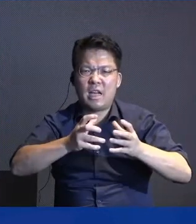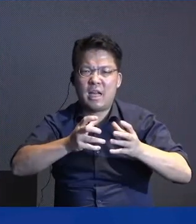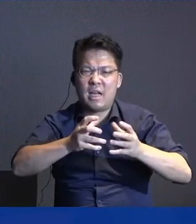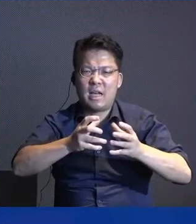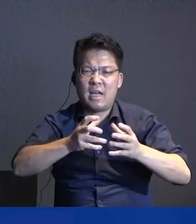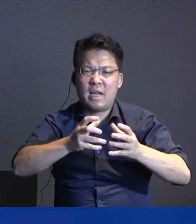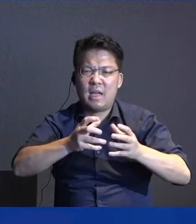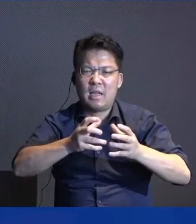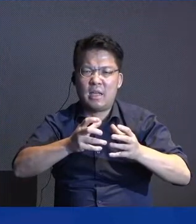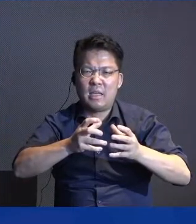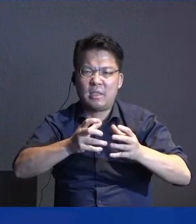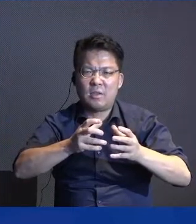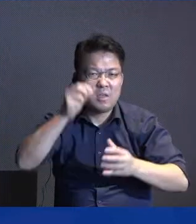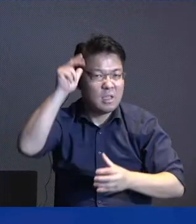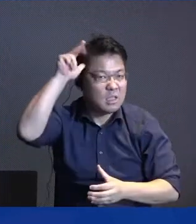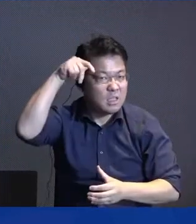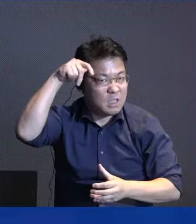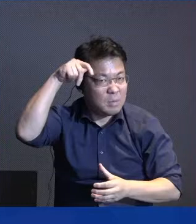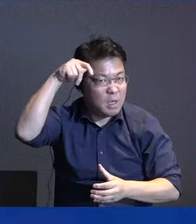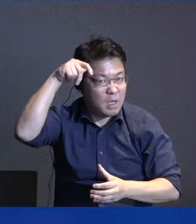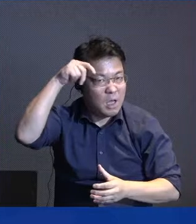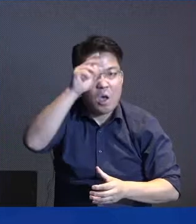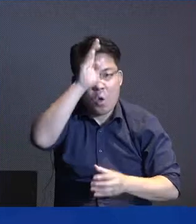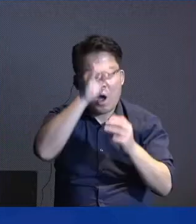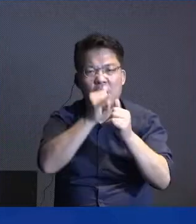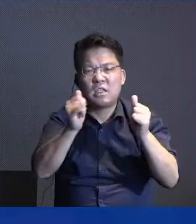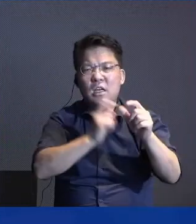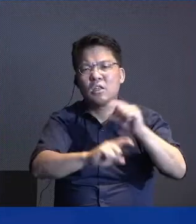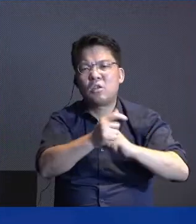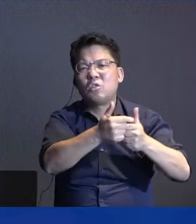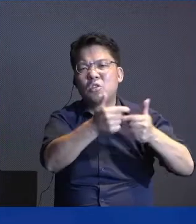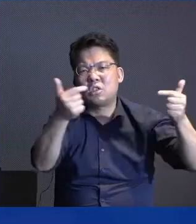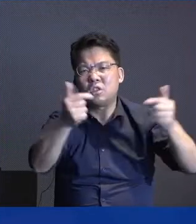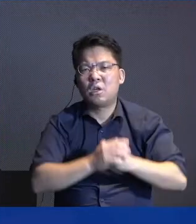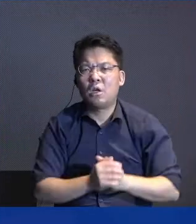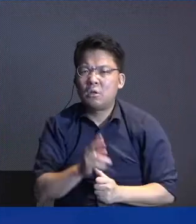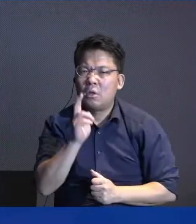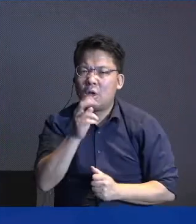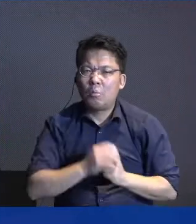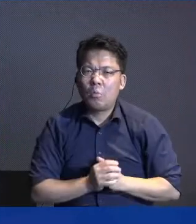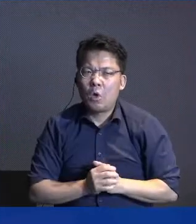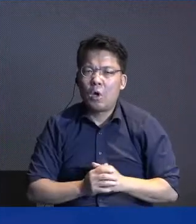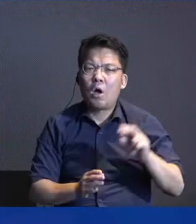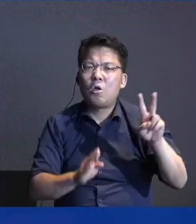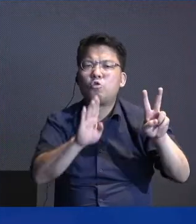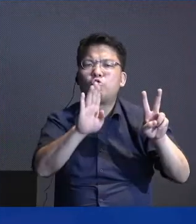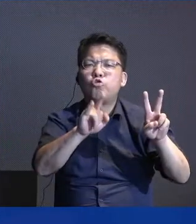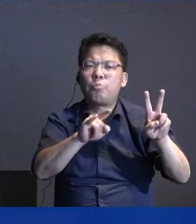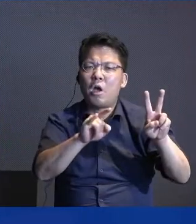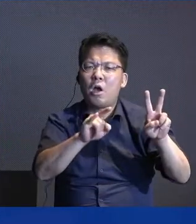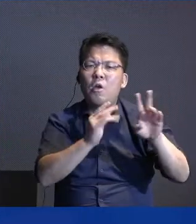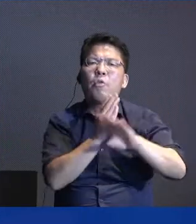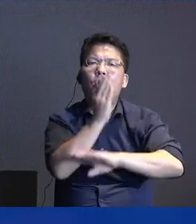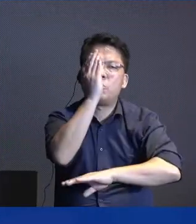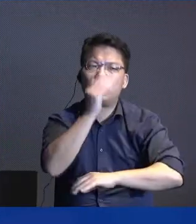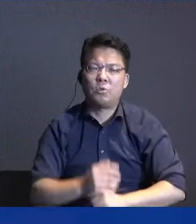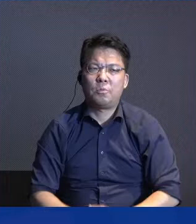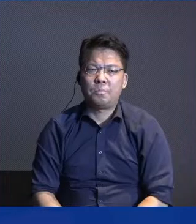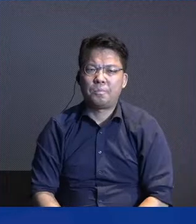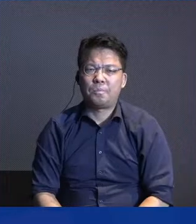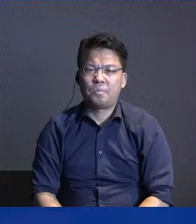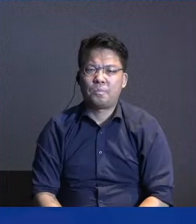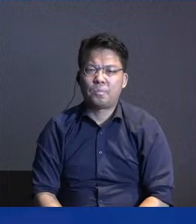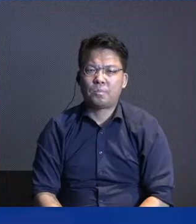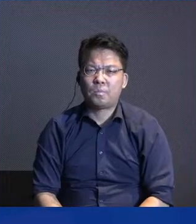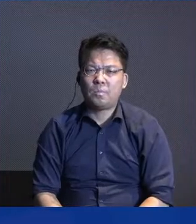will be almost more than double than the number of people with dementia in the high income